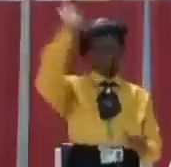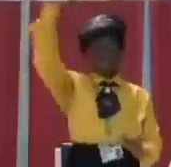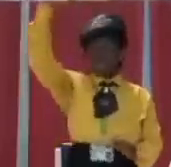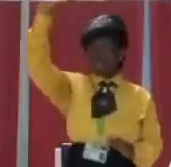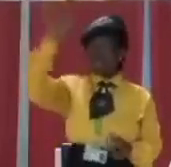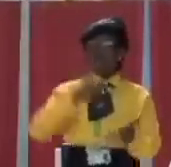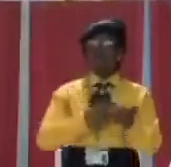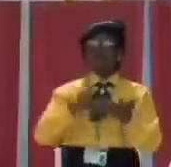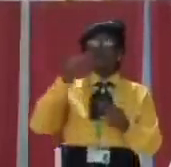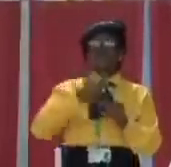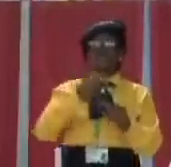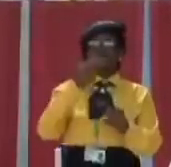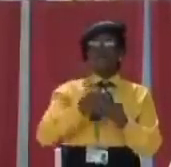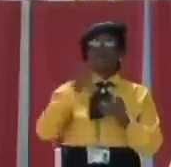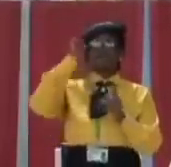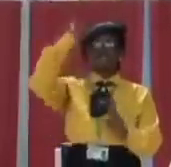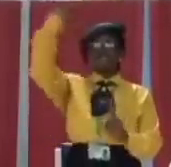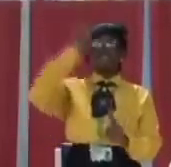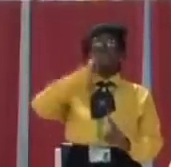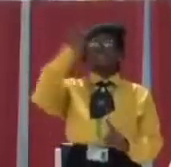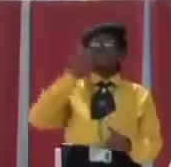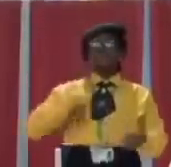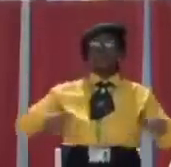He is worthy to be praised.